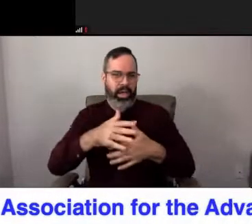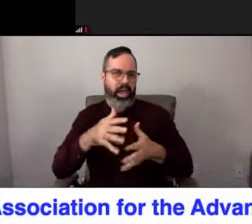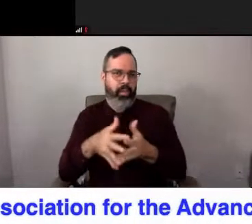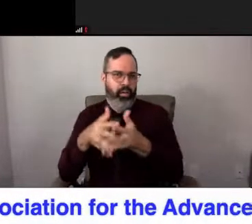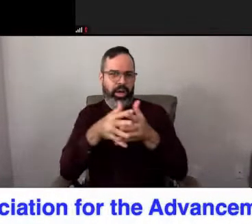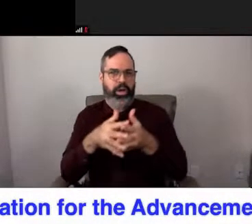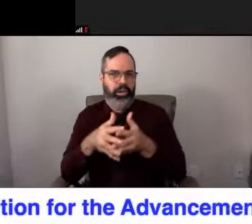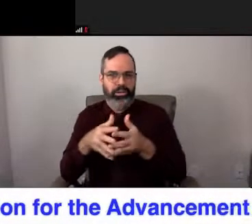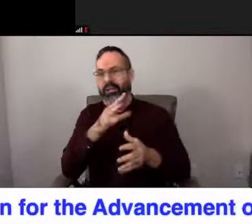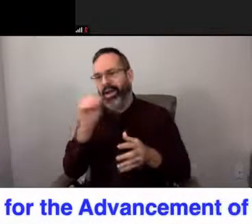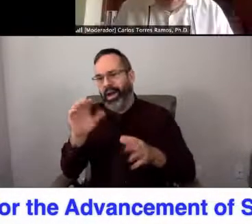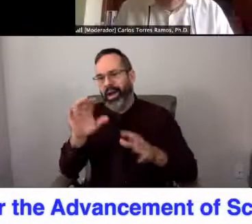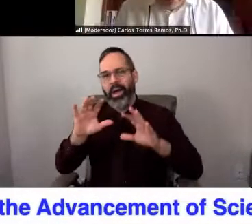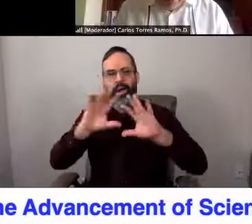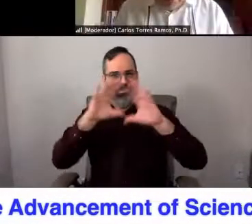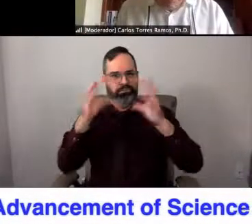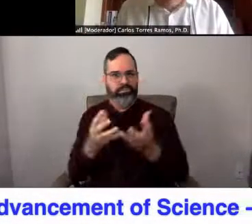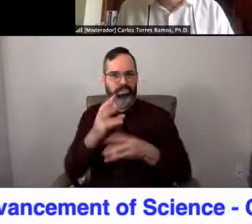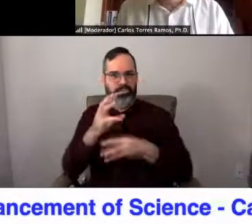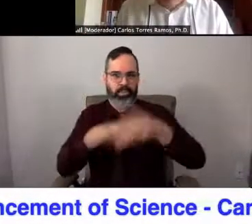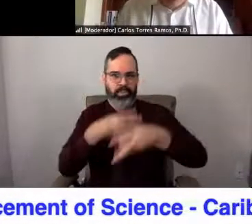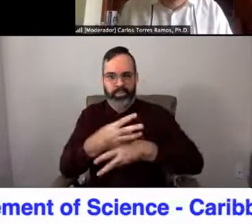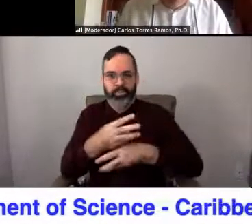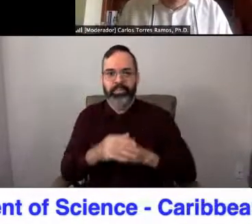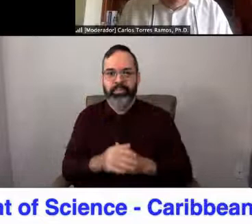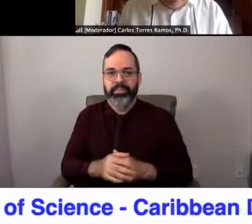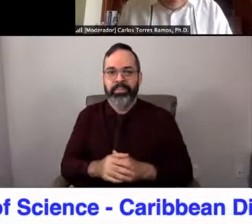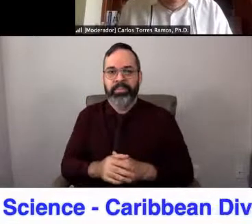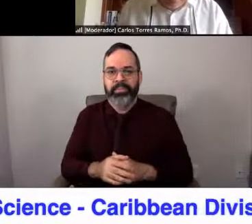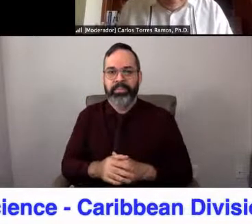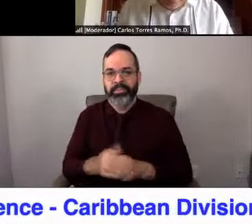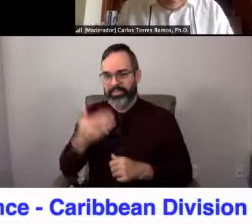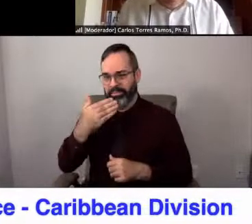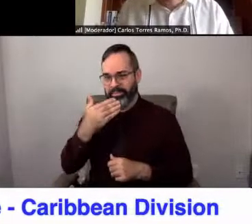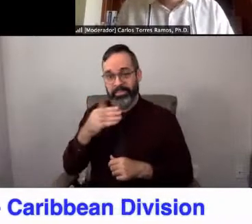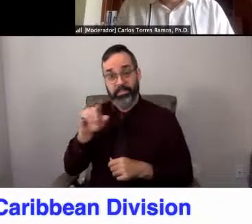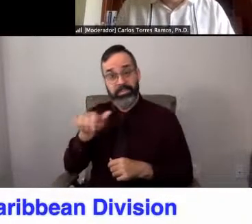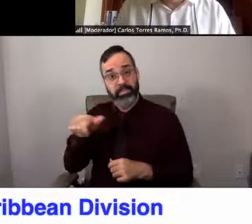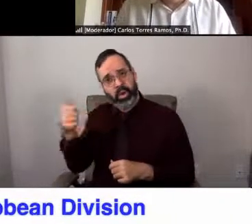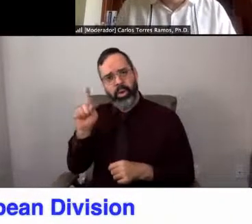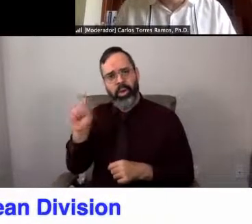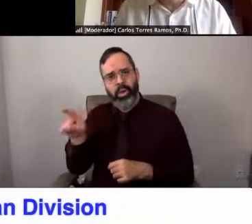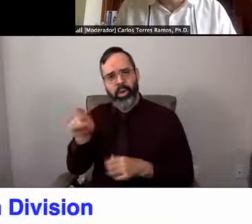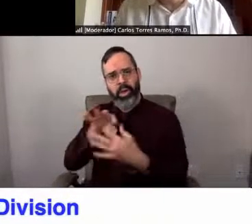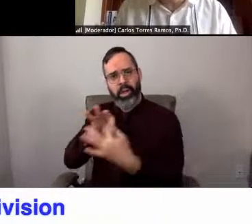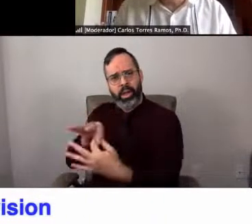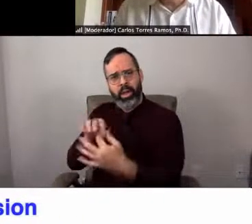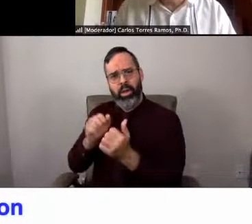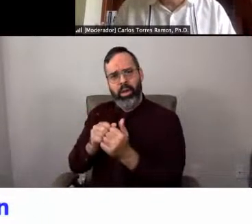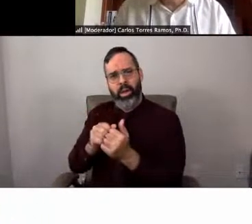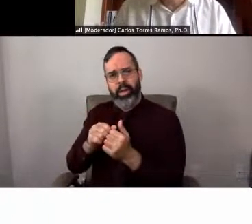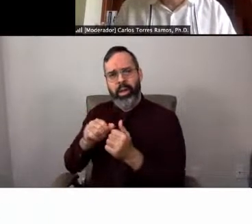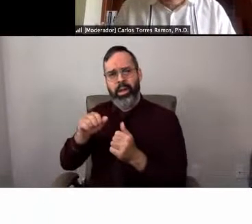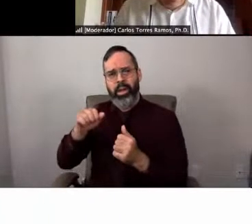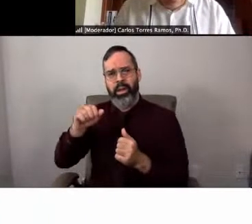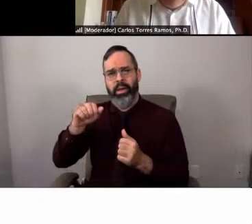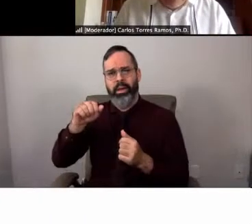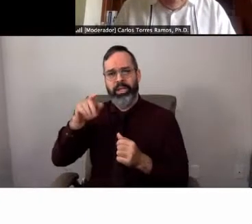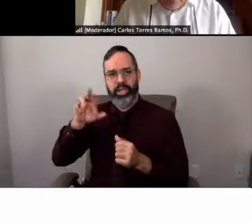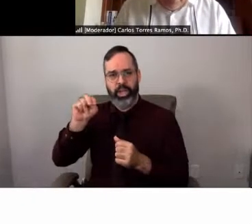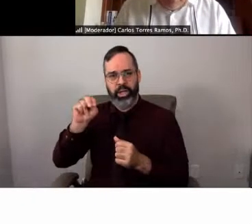Okay, thank you. There is another question regarding the 9 pillars that you mentioned.